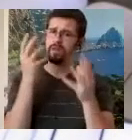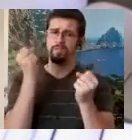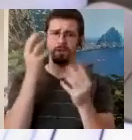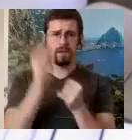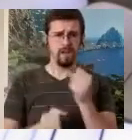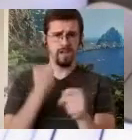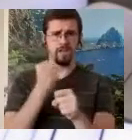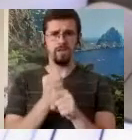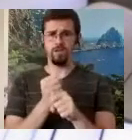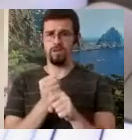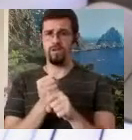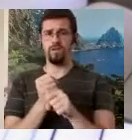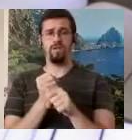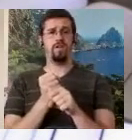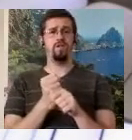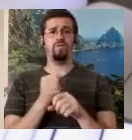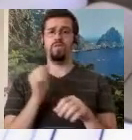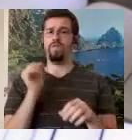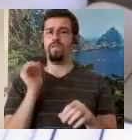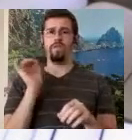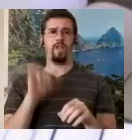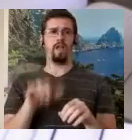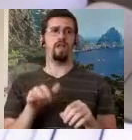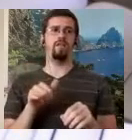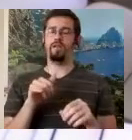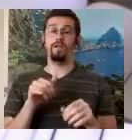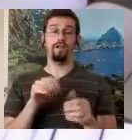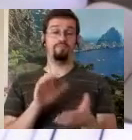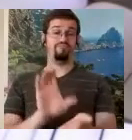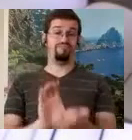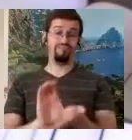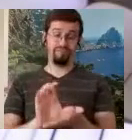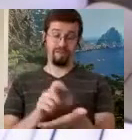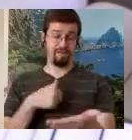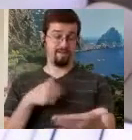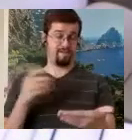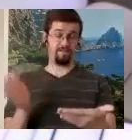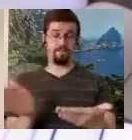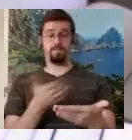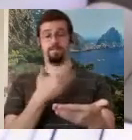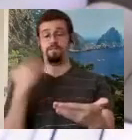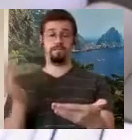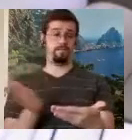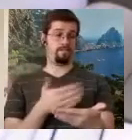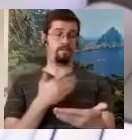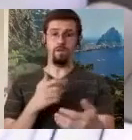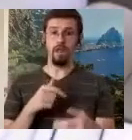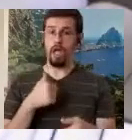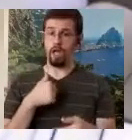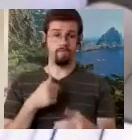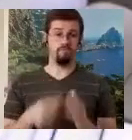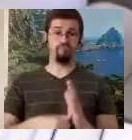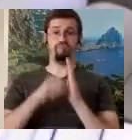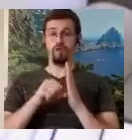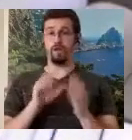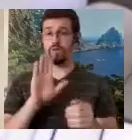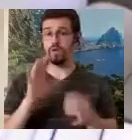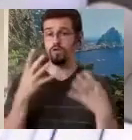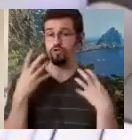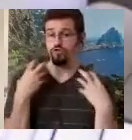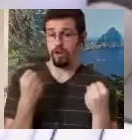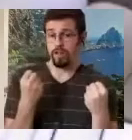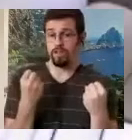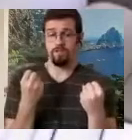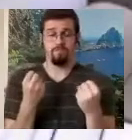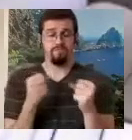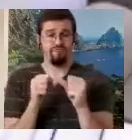600-page document that was so overwhelming. I'm just so impressed with your strength and courage. And you've also contributed